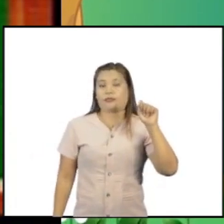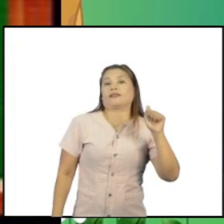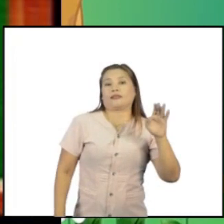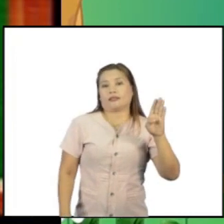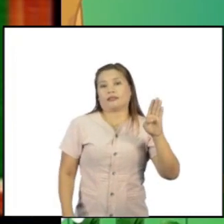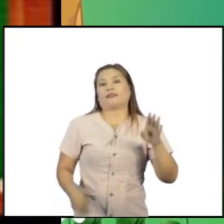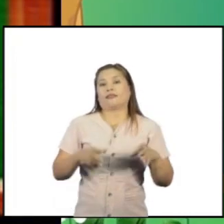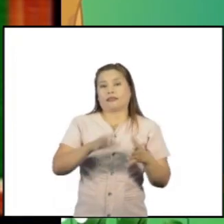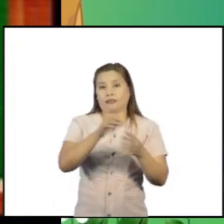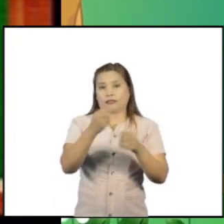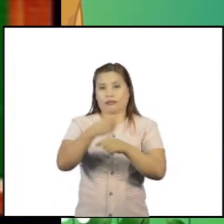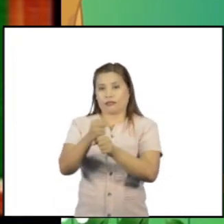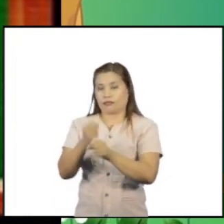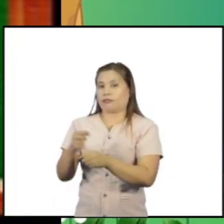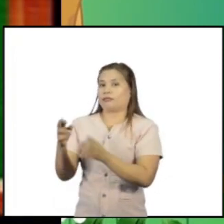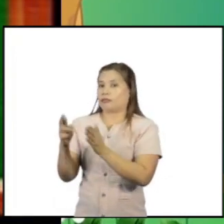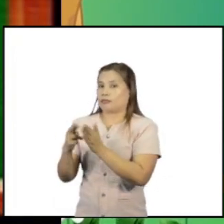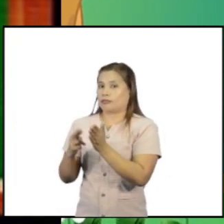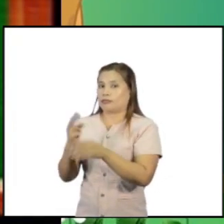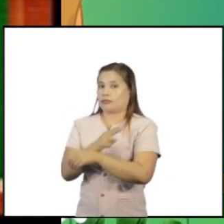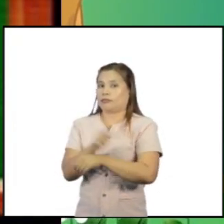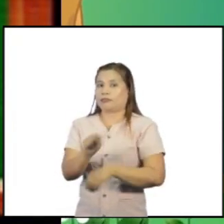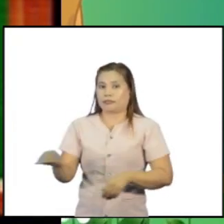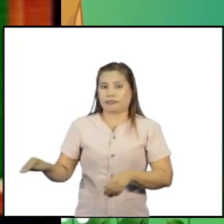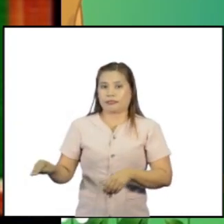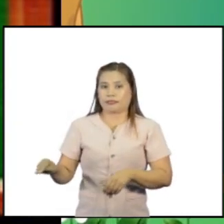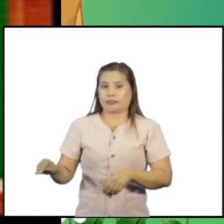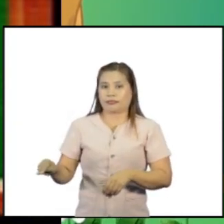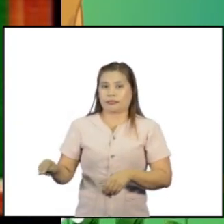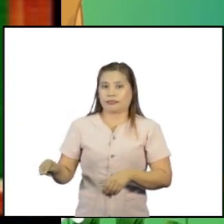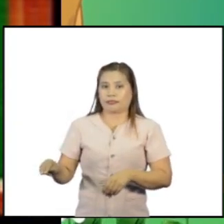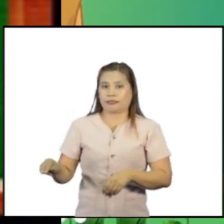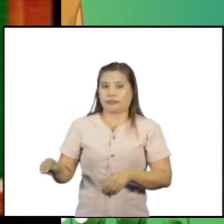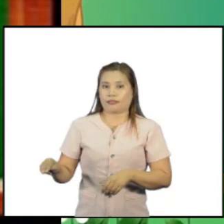the rules in forming the plural form of regular nouns?